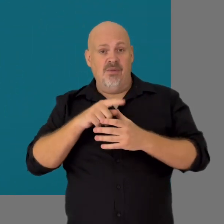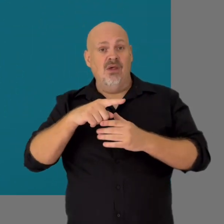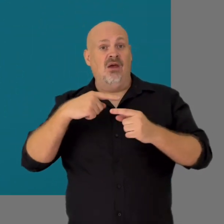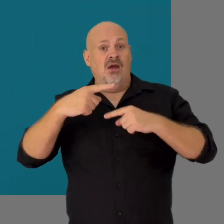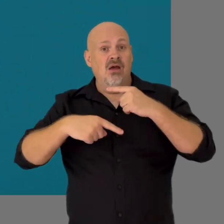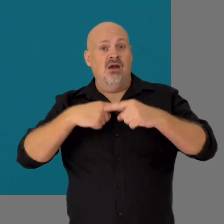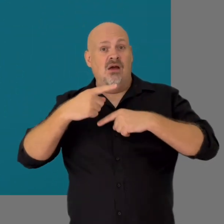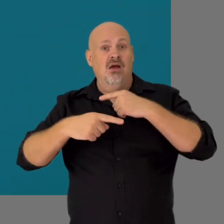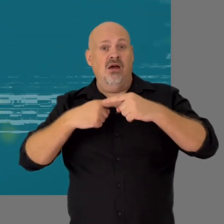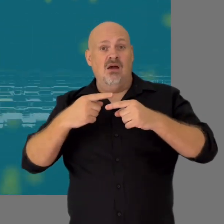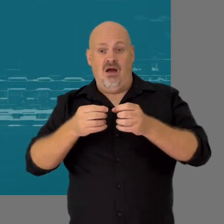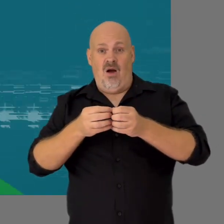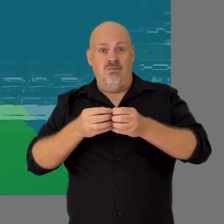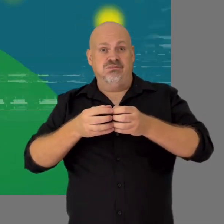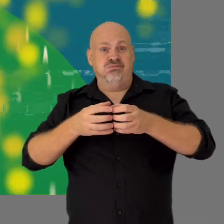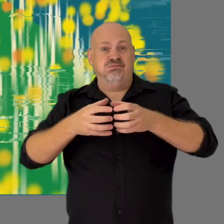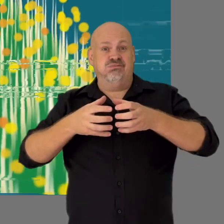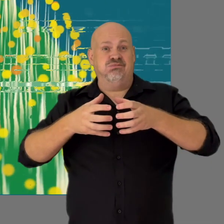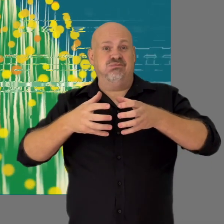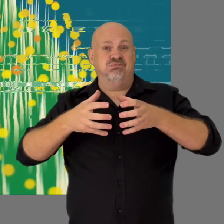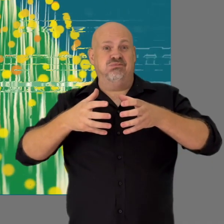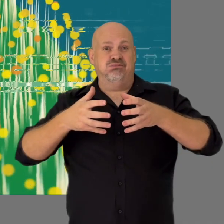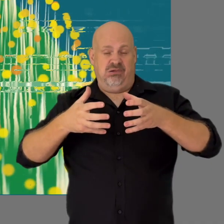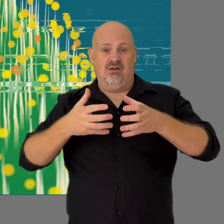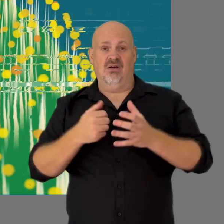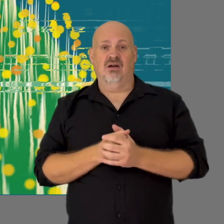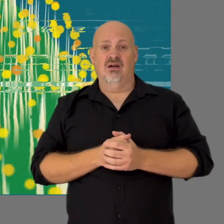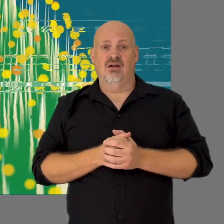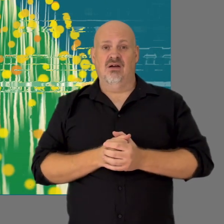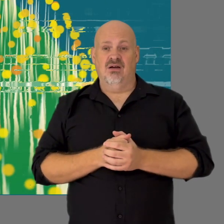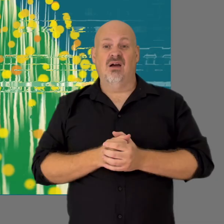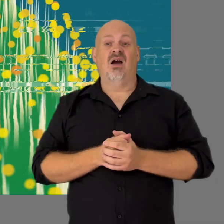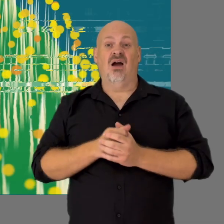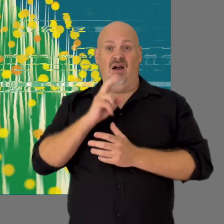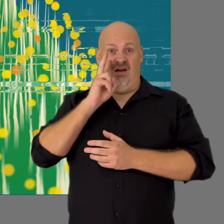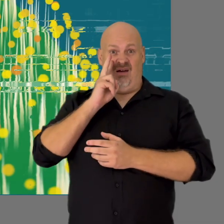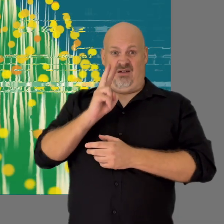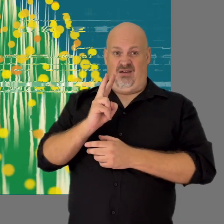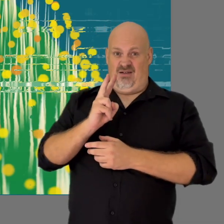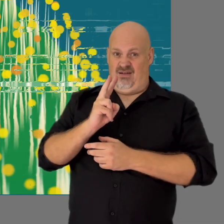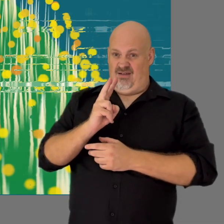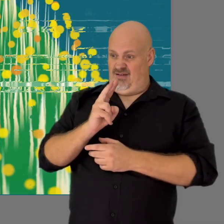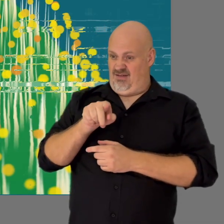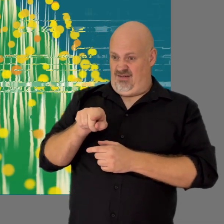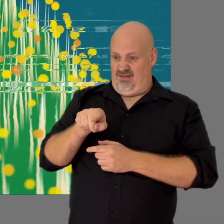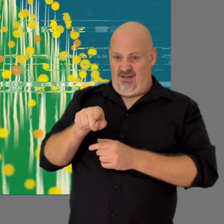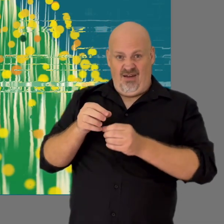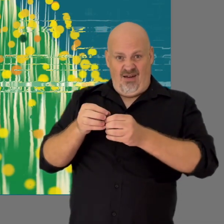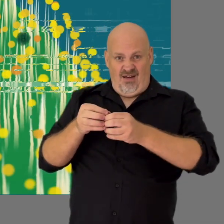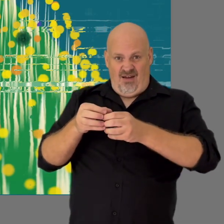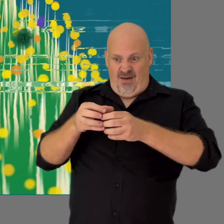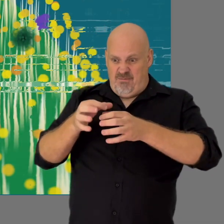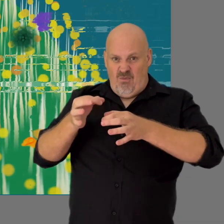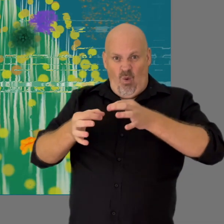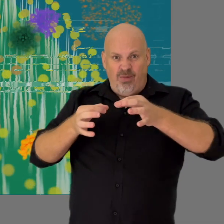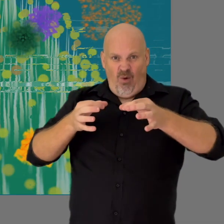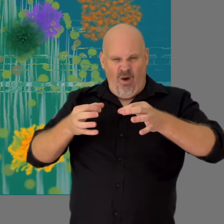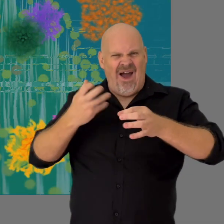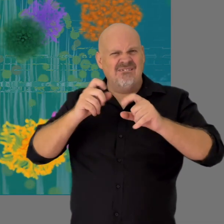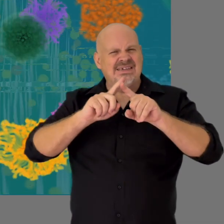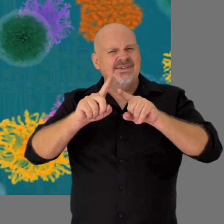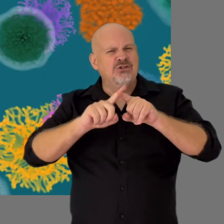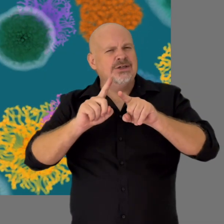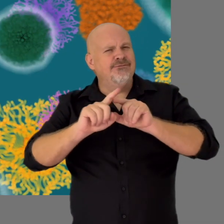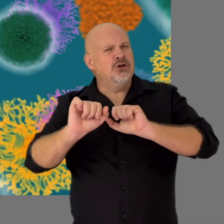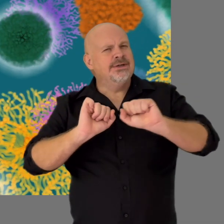cycle continues. Now, at this point, sporulation is what most of us will be familiar with. This is where each variety of mould